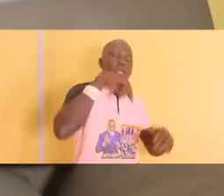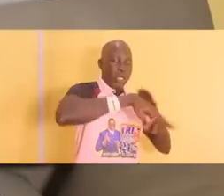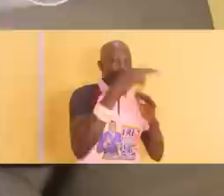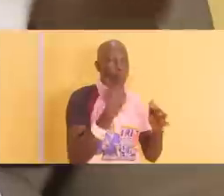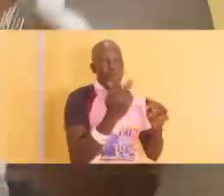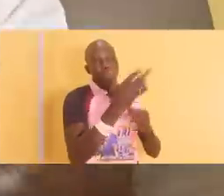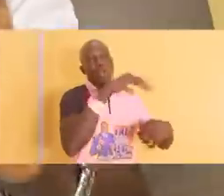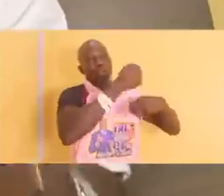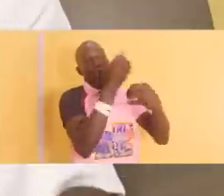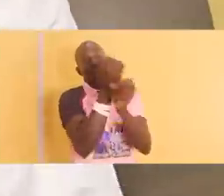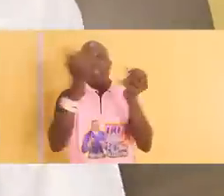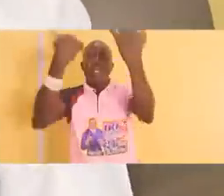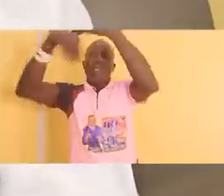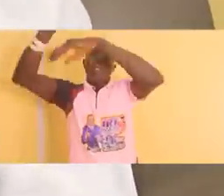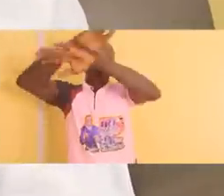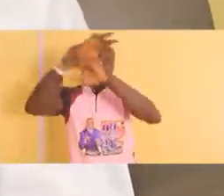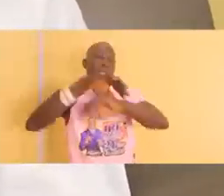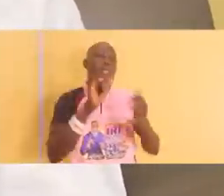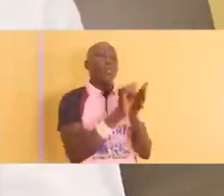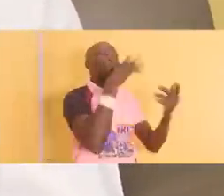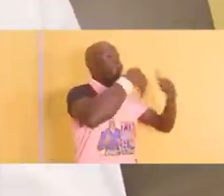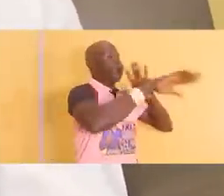in the name of God.